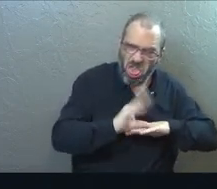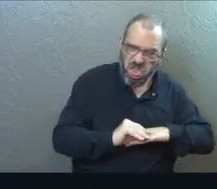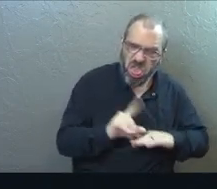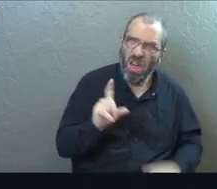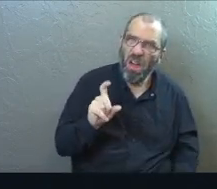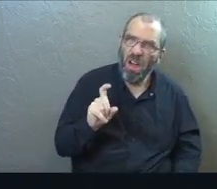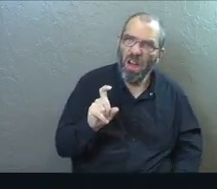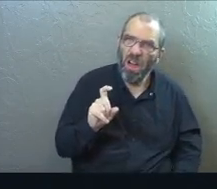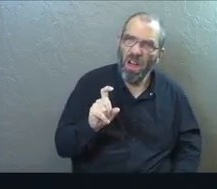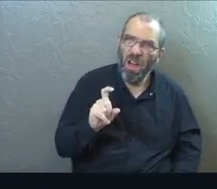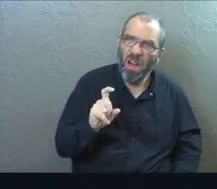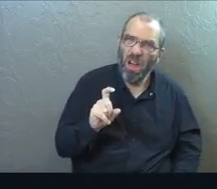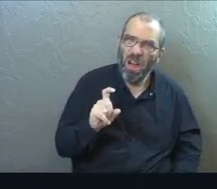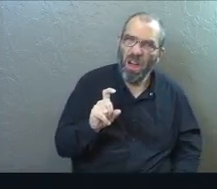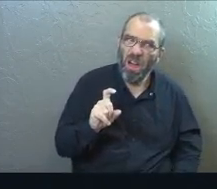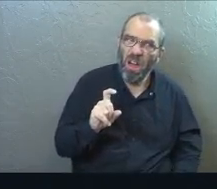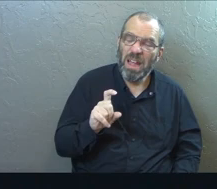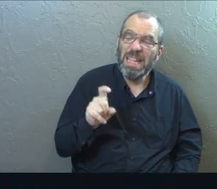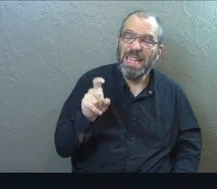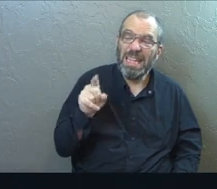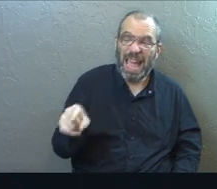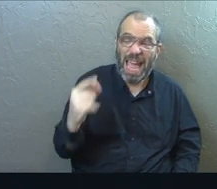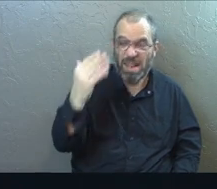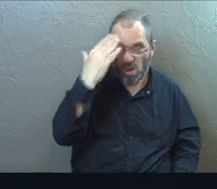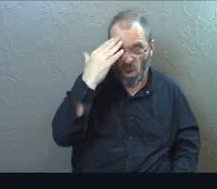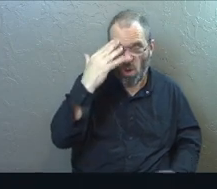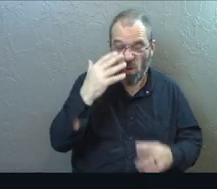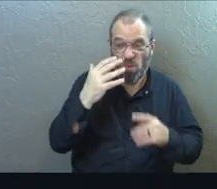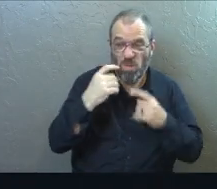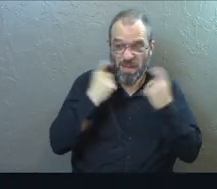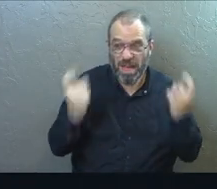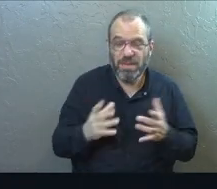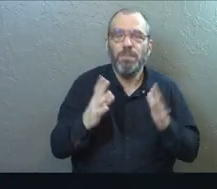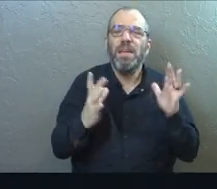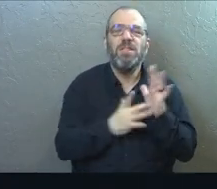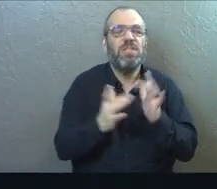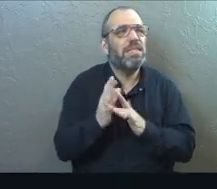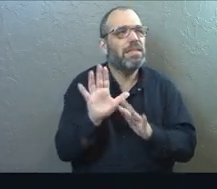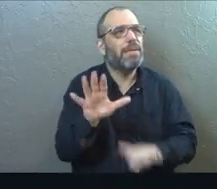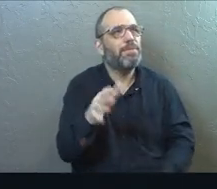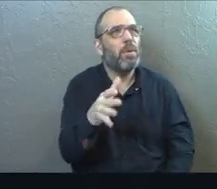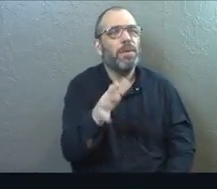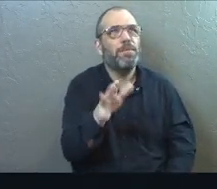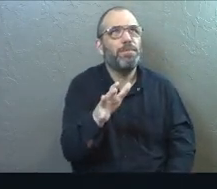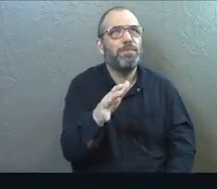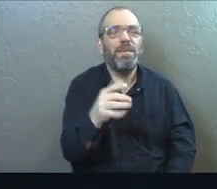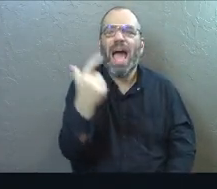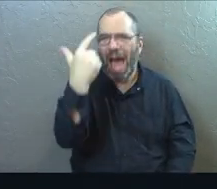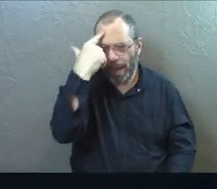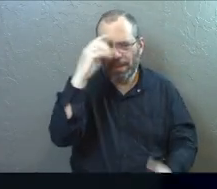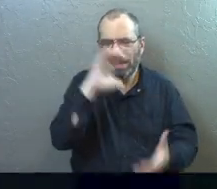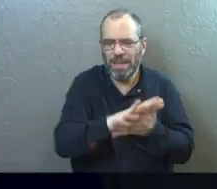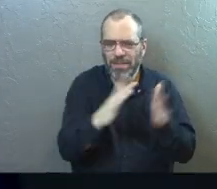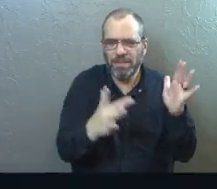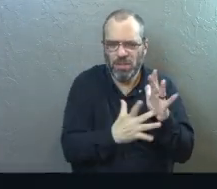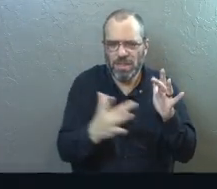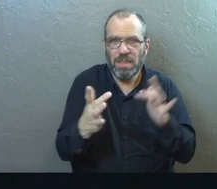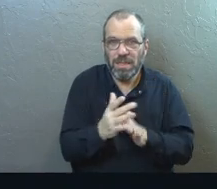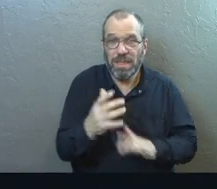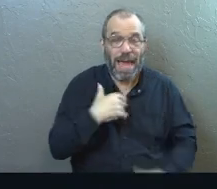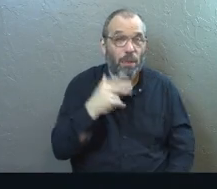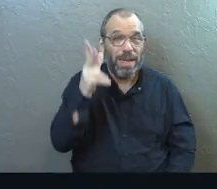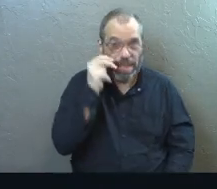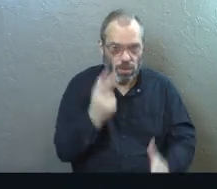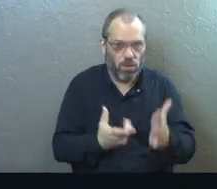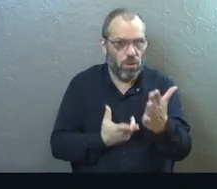low? For those that know they are broken, here's what I think Jesus is pushing us towards. I think Jesus knows that us hearing the